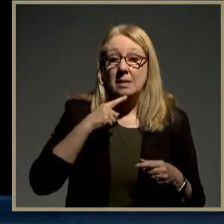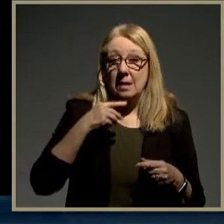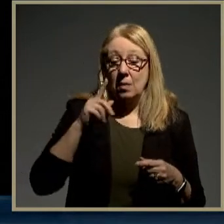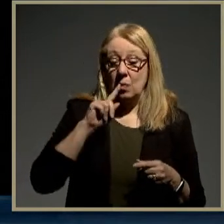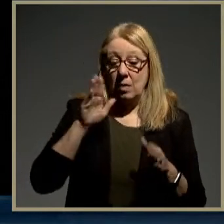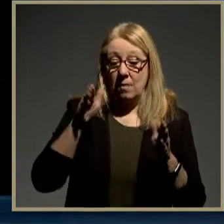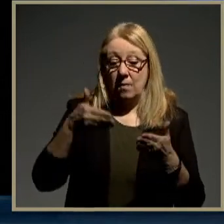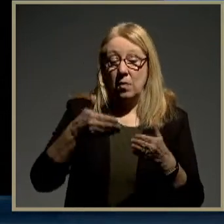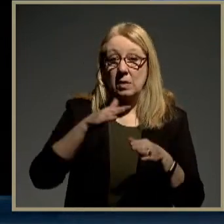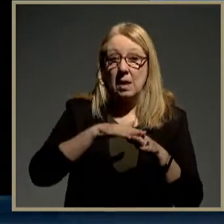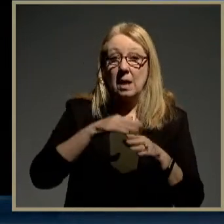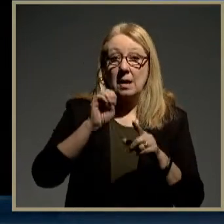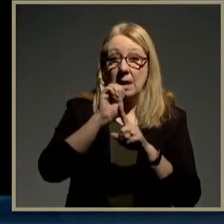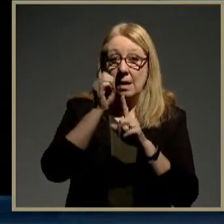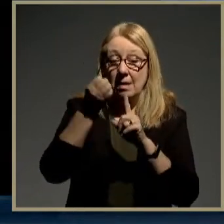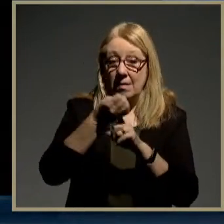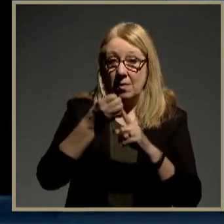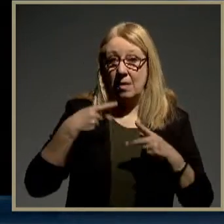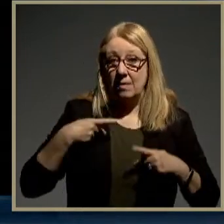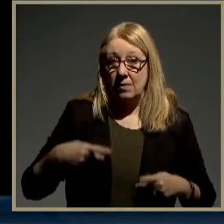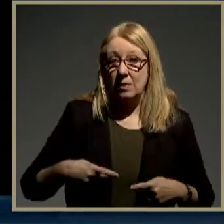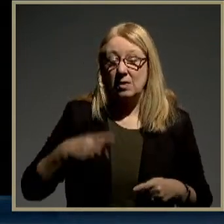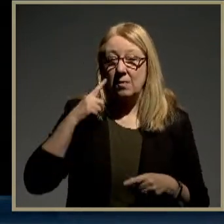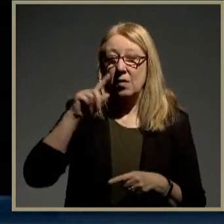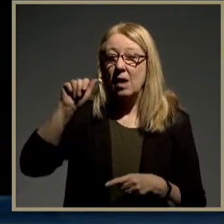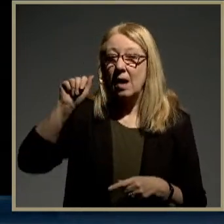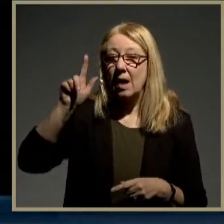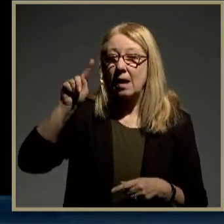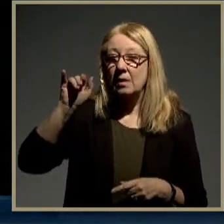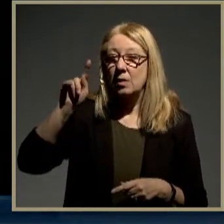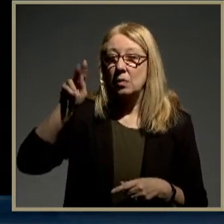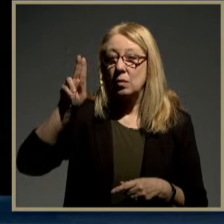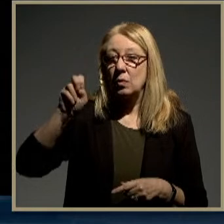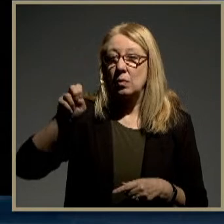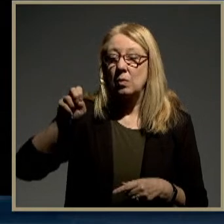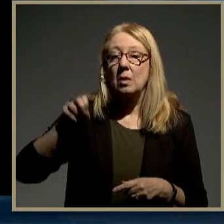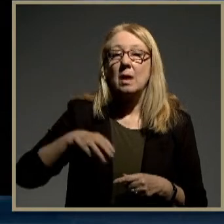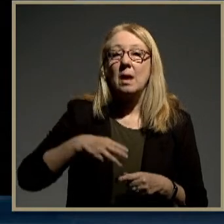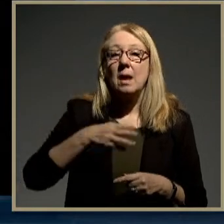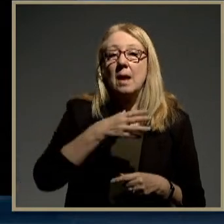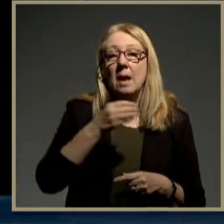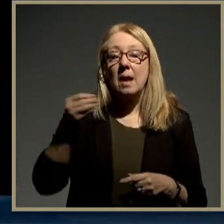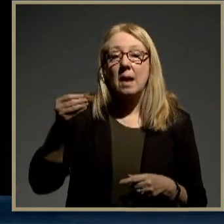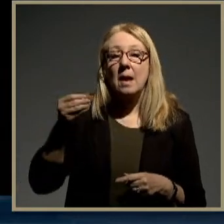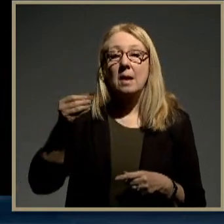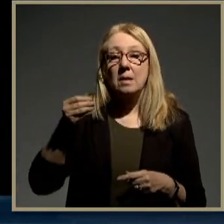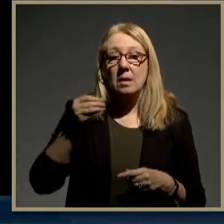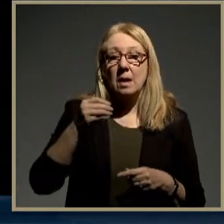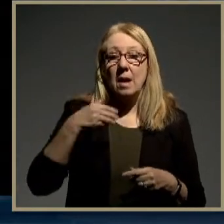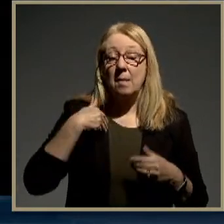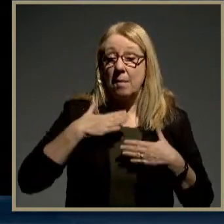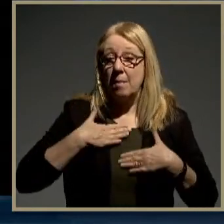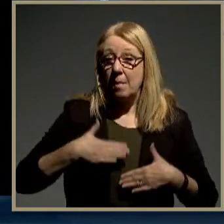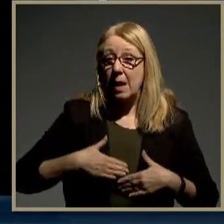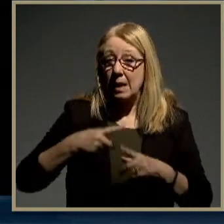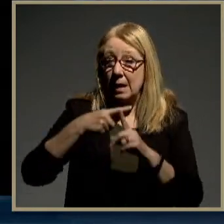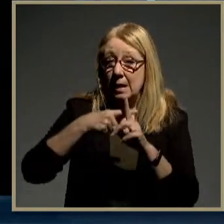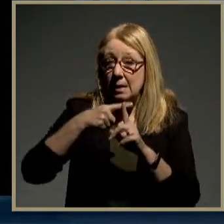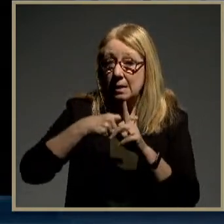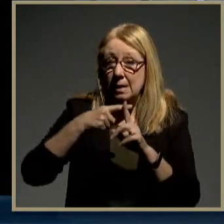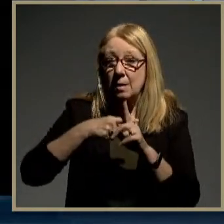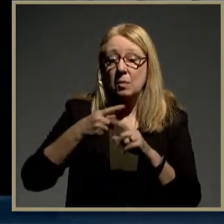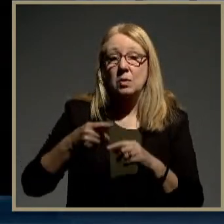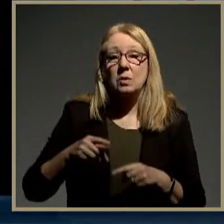focuses on environmental physiology, specifically the altitude side of that question, but there's also thermoregulation and